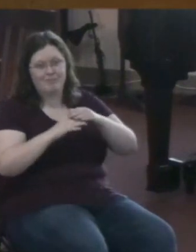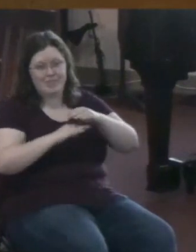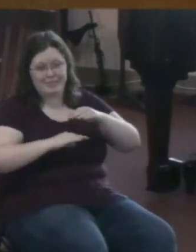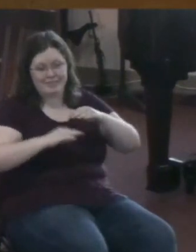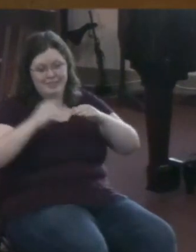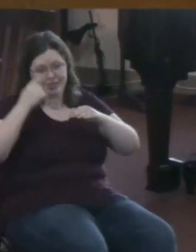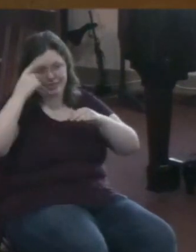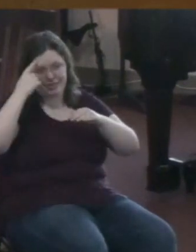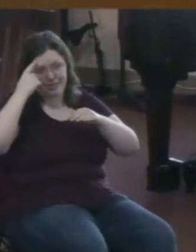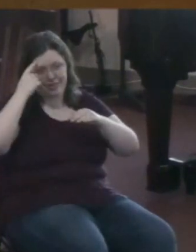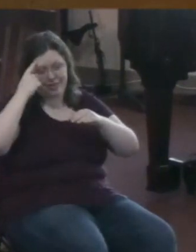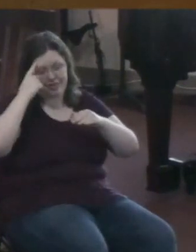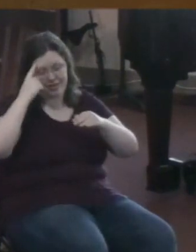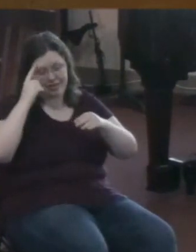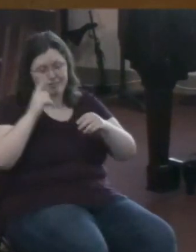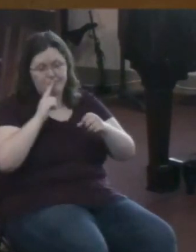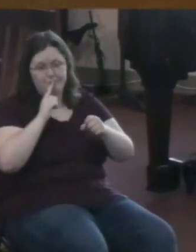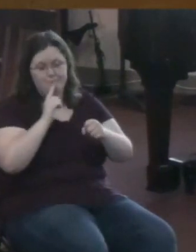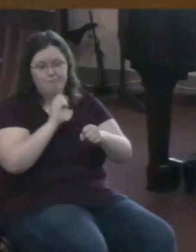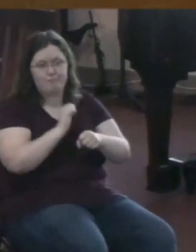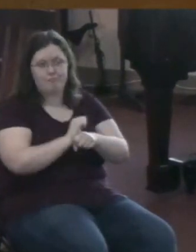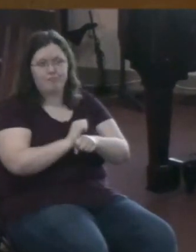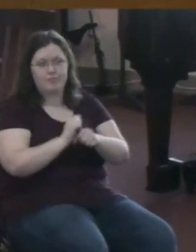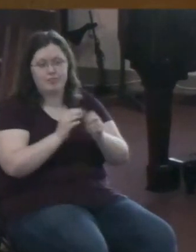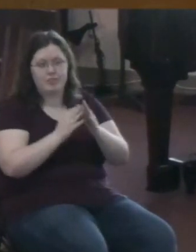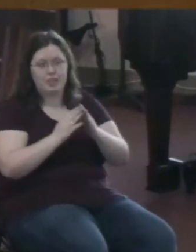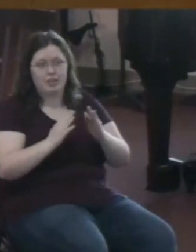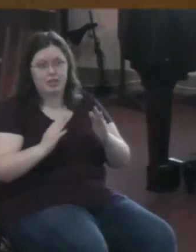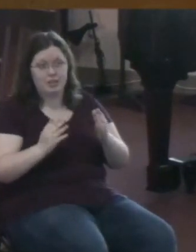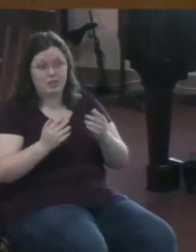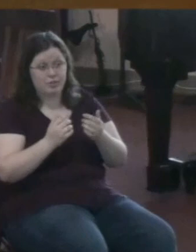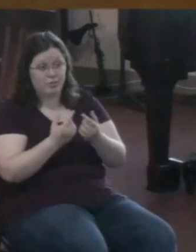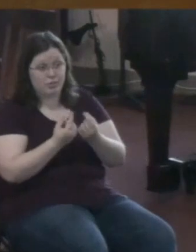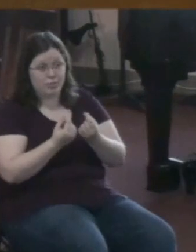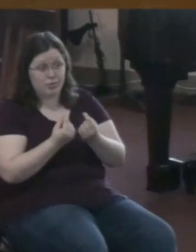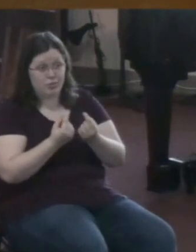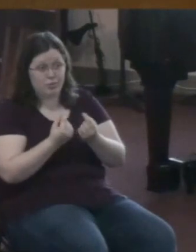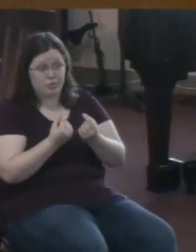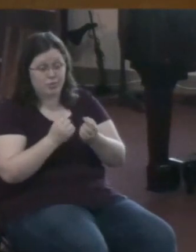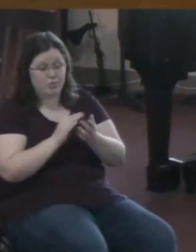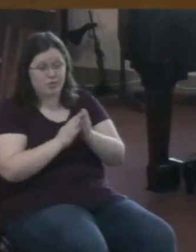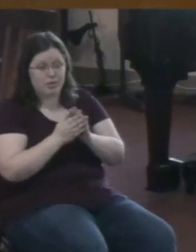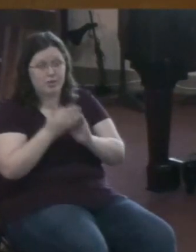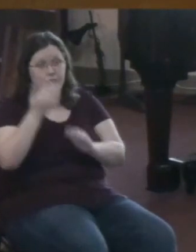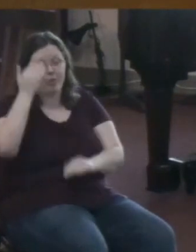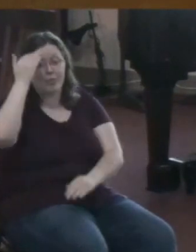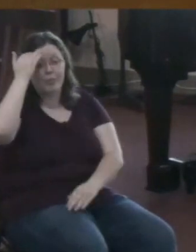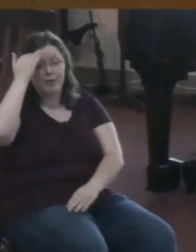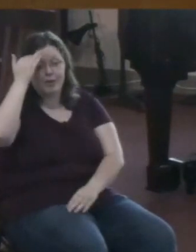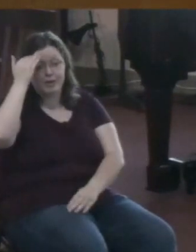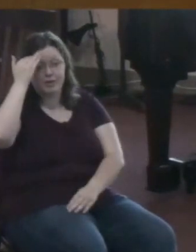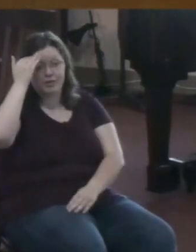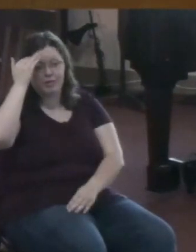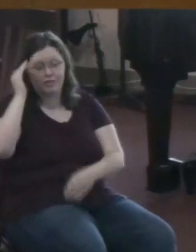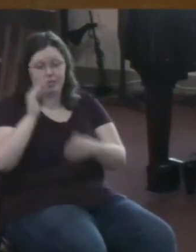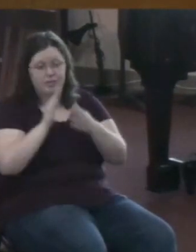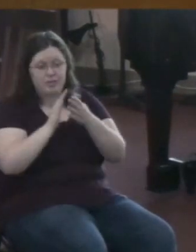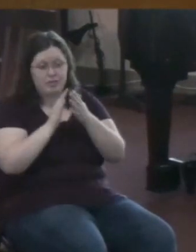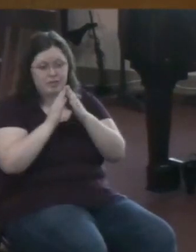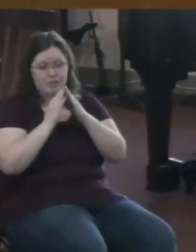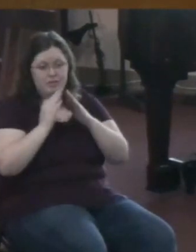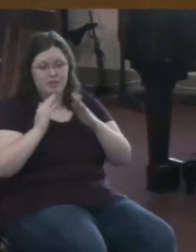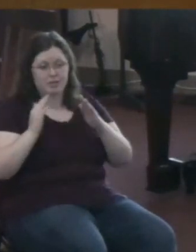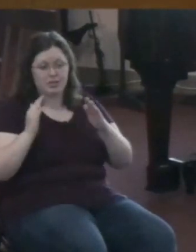silence. And all we have to do is to become aware of that silence by